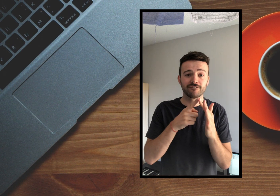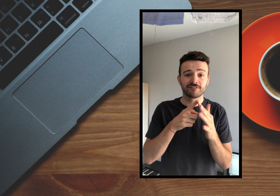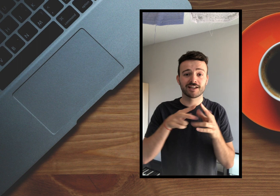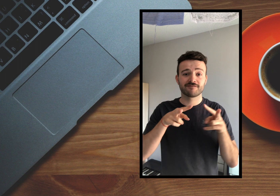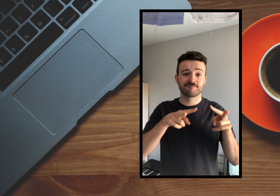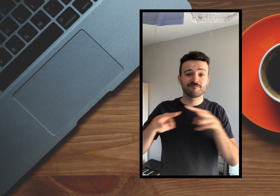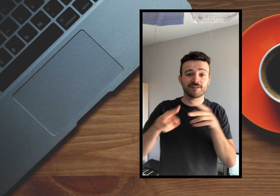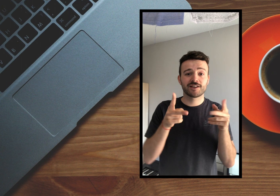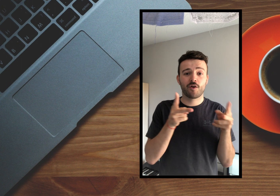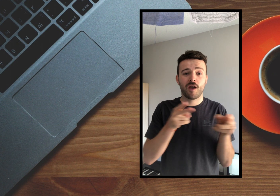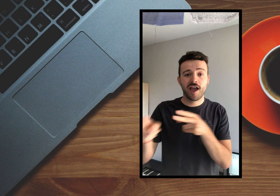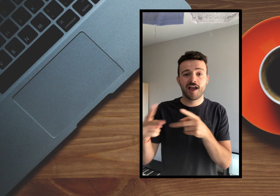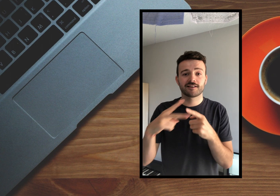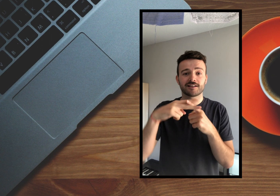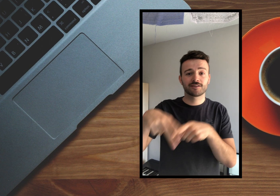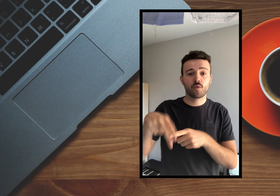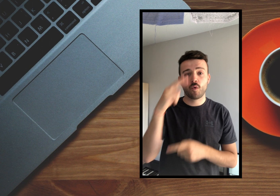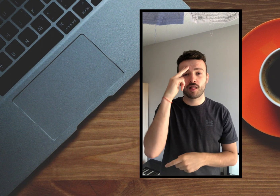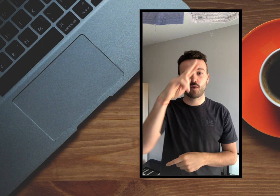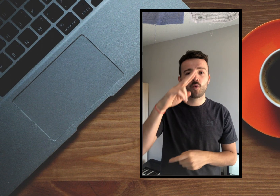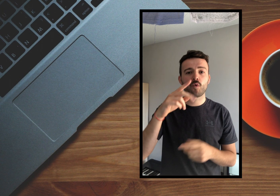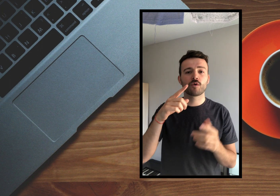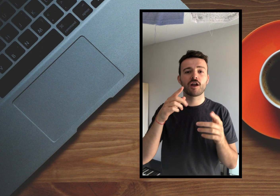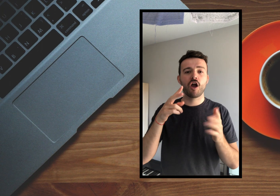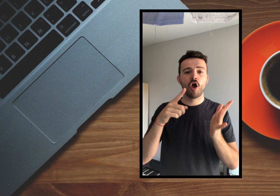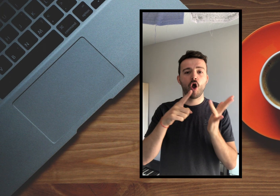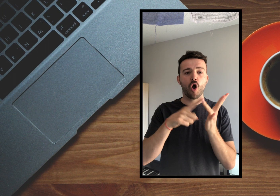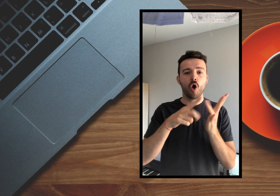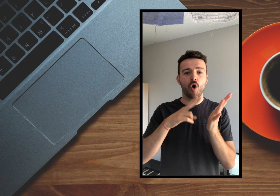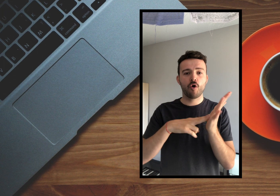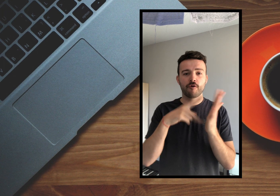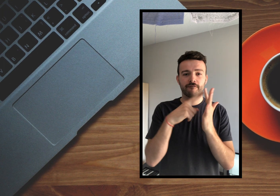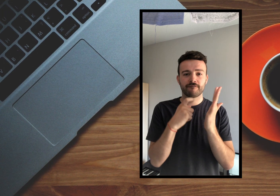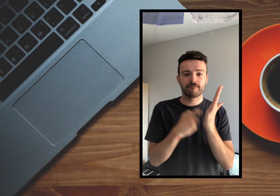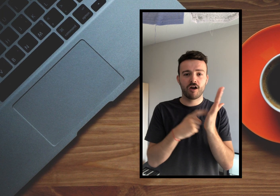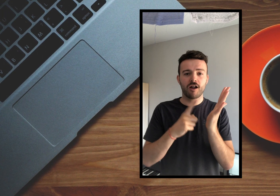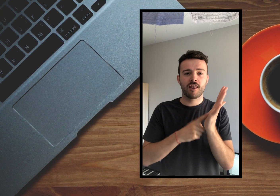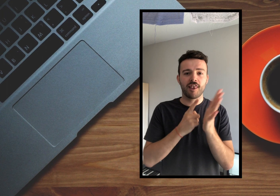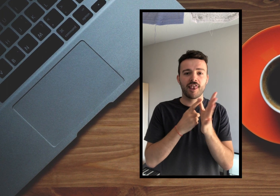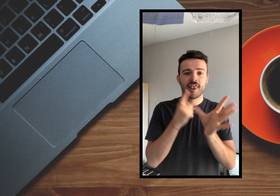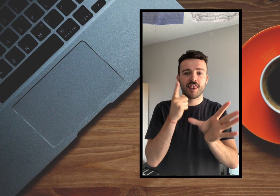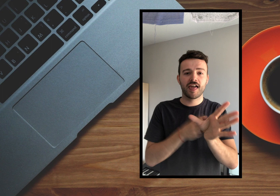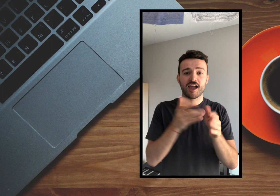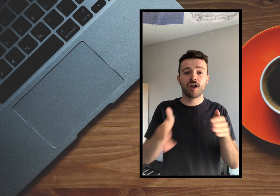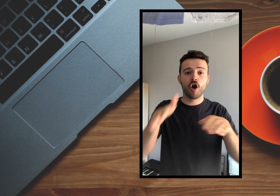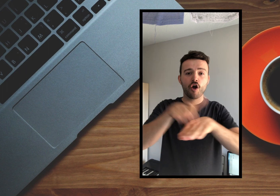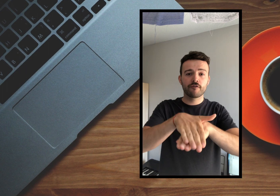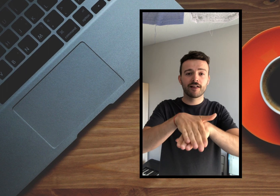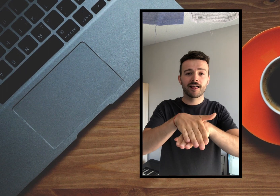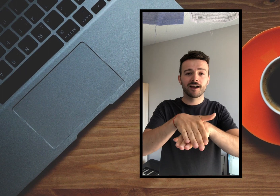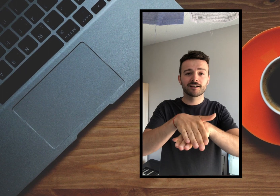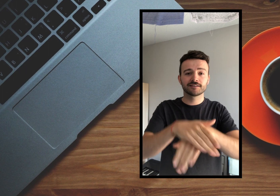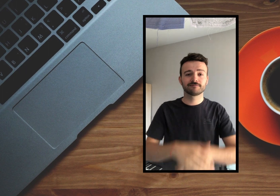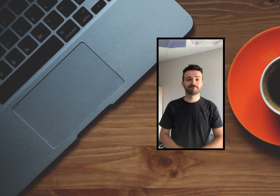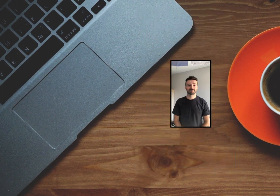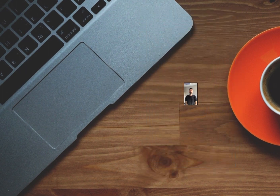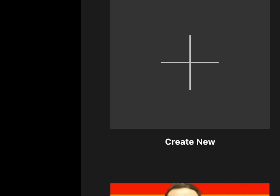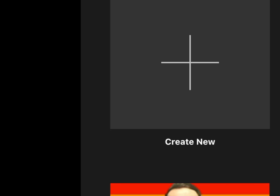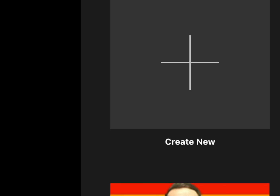Hello, so today I'm going to be teaching you how to use iMovie, specifically an editing tool called Overlay.